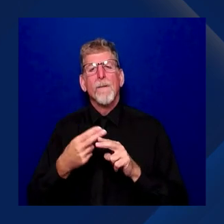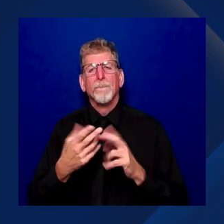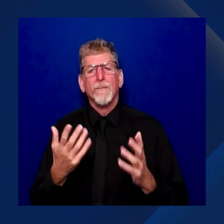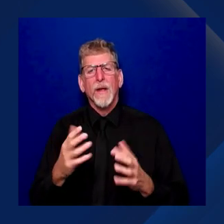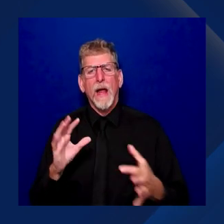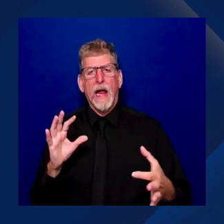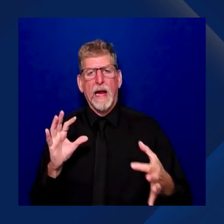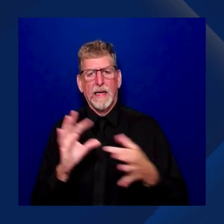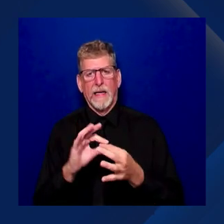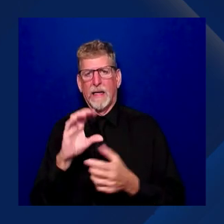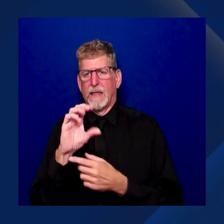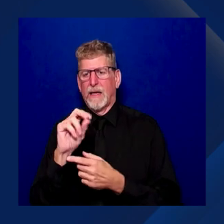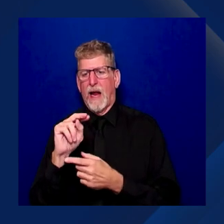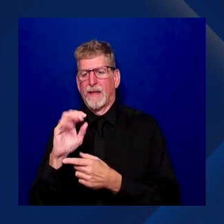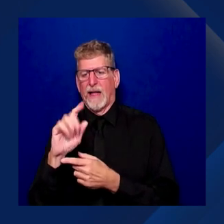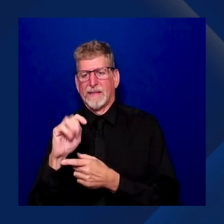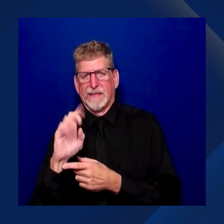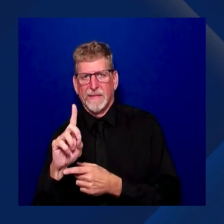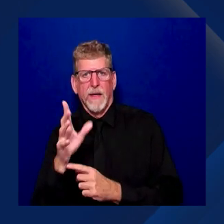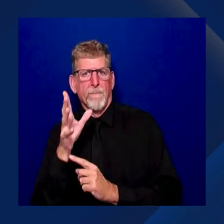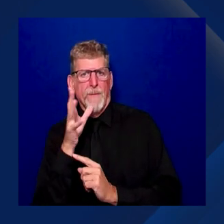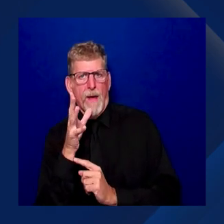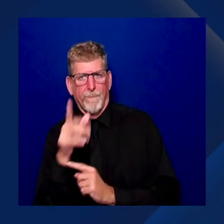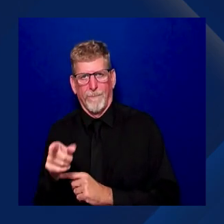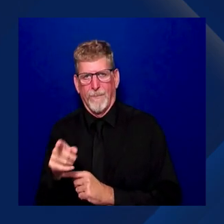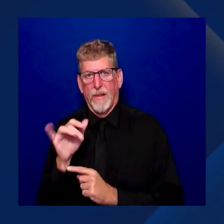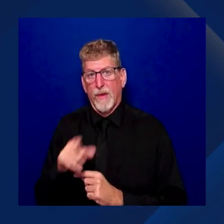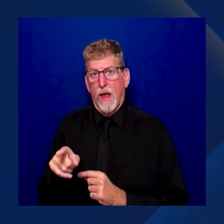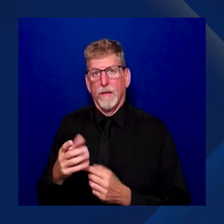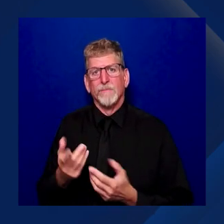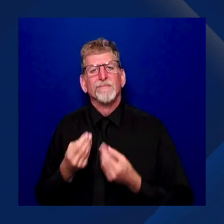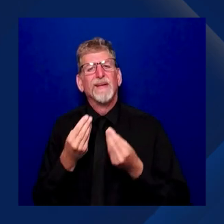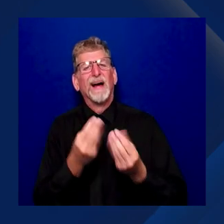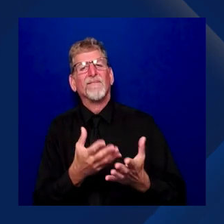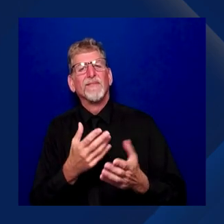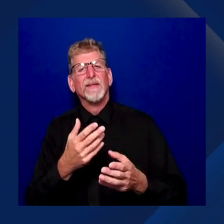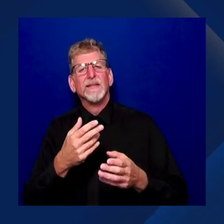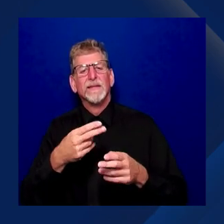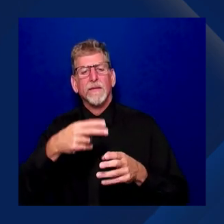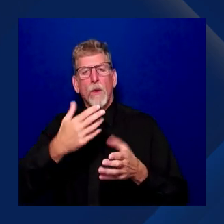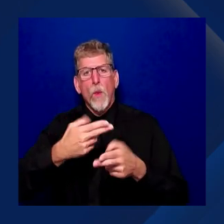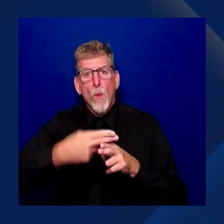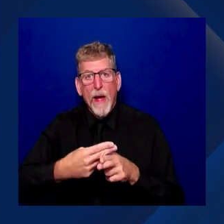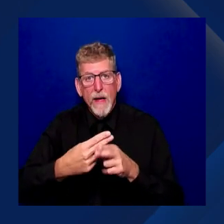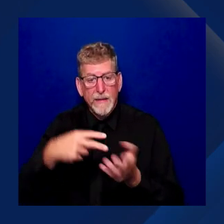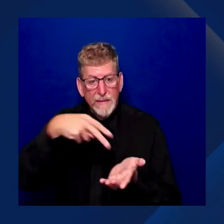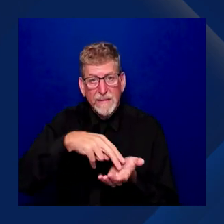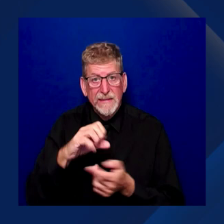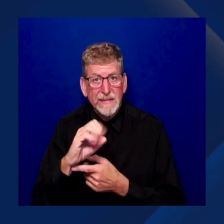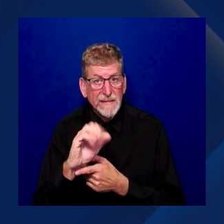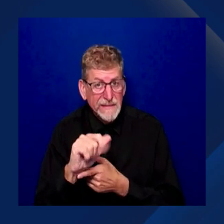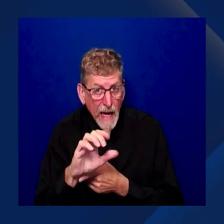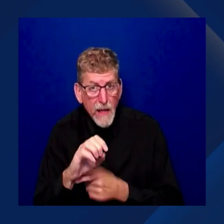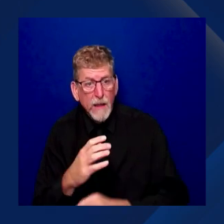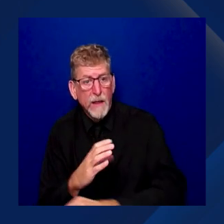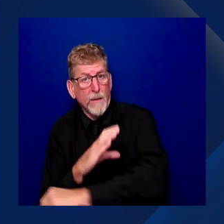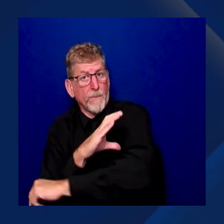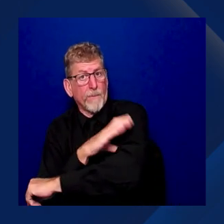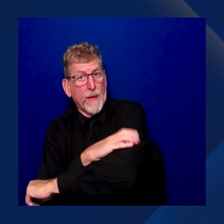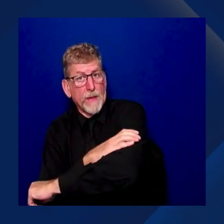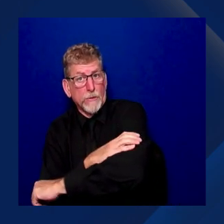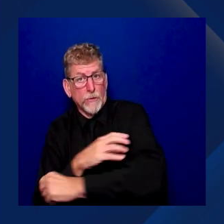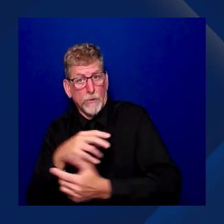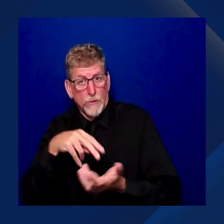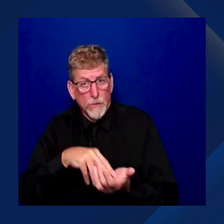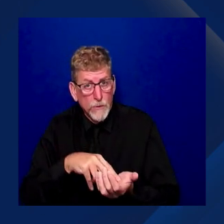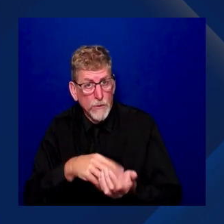also scales so that they're able to take these vital signs and they upload to their medical record through their Bluetooth device. I